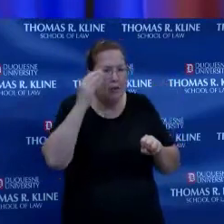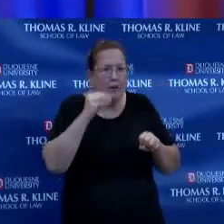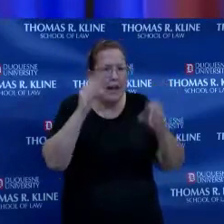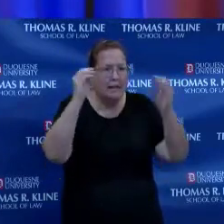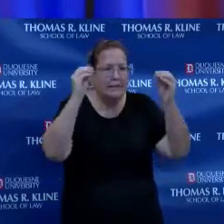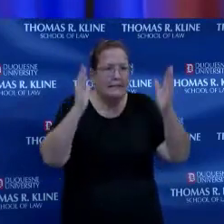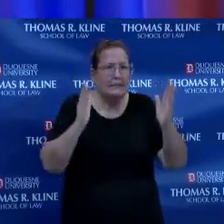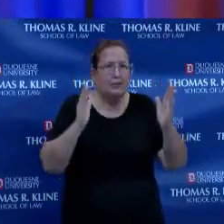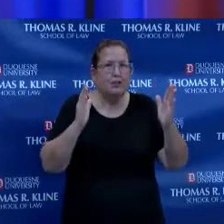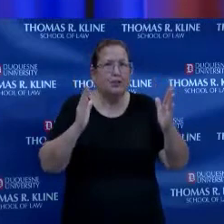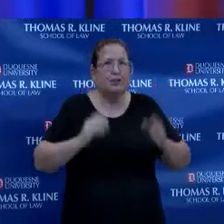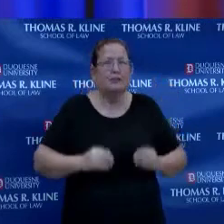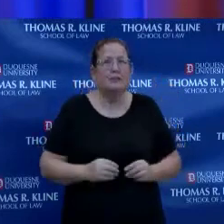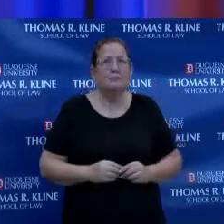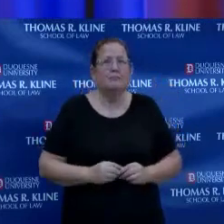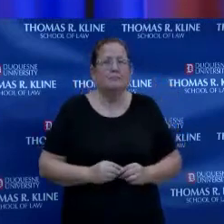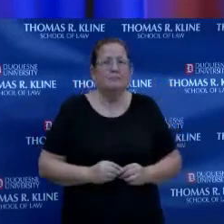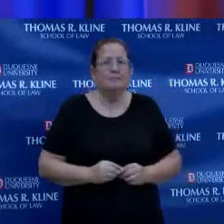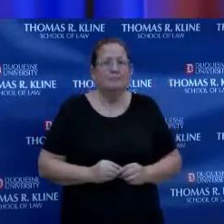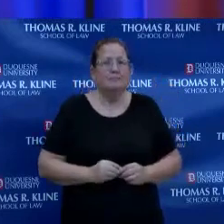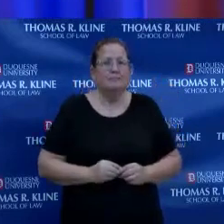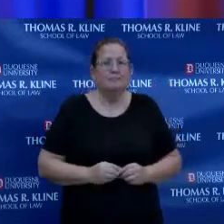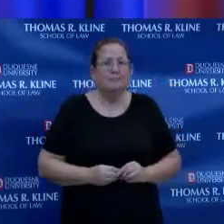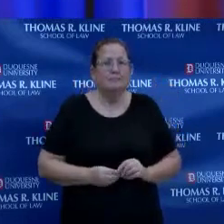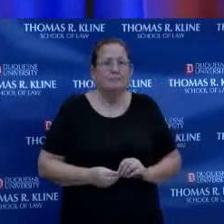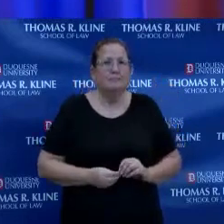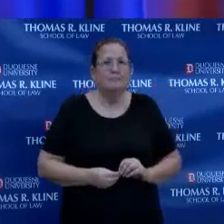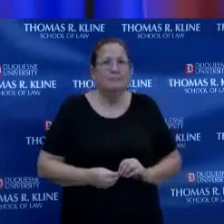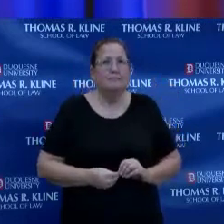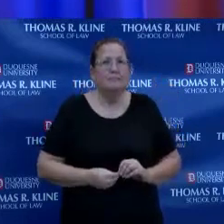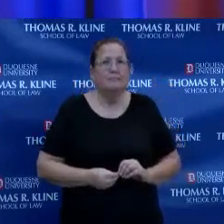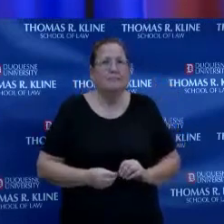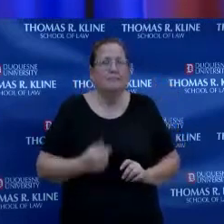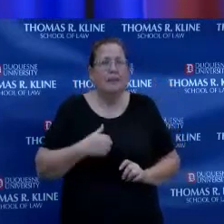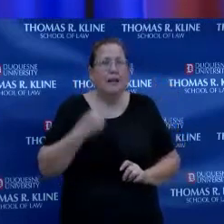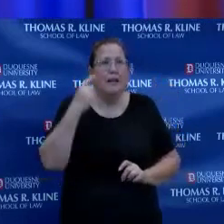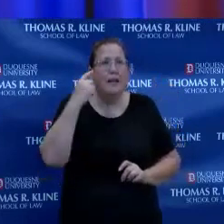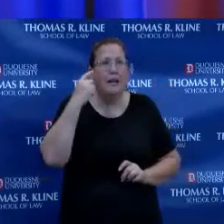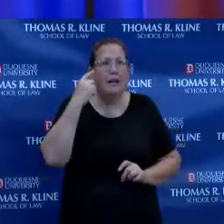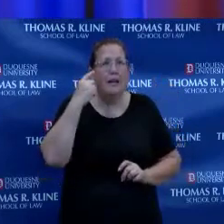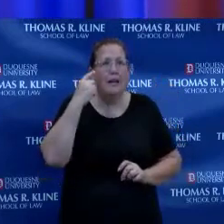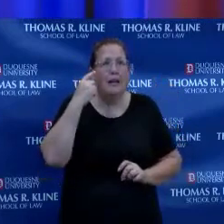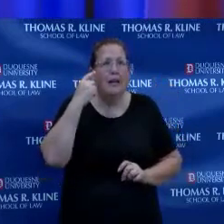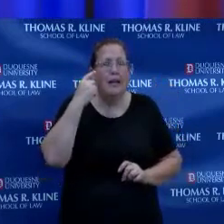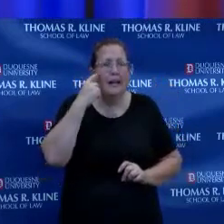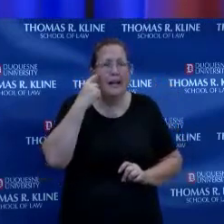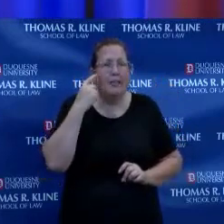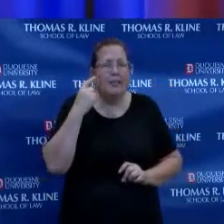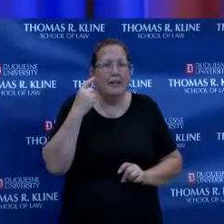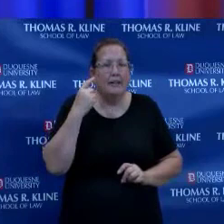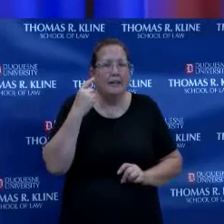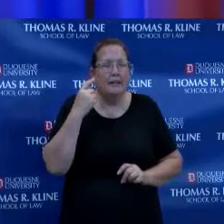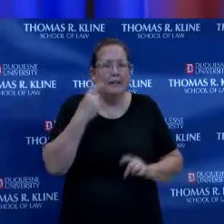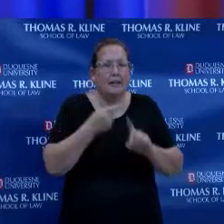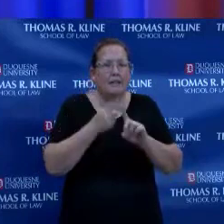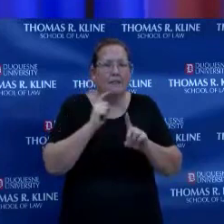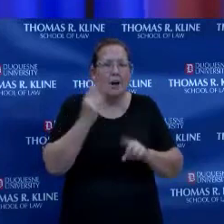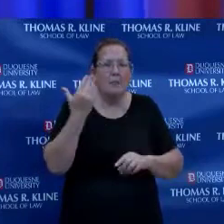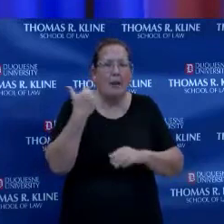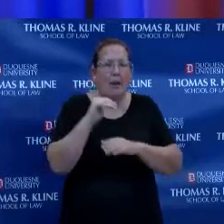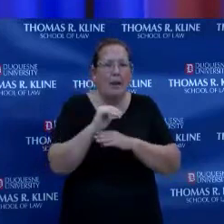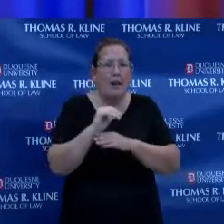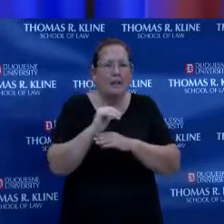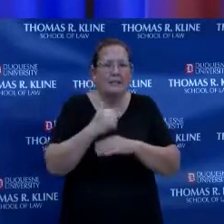dean, thank you. And I thank the Spiritans, who I met last night and